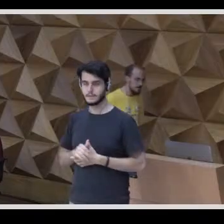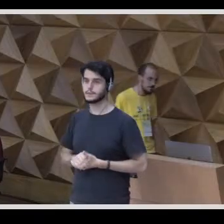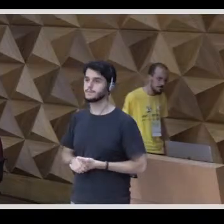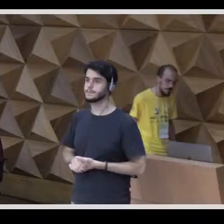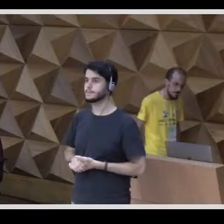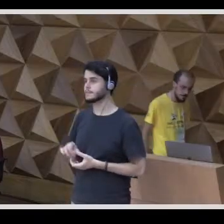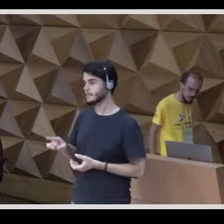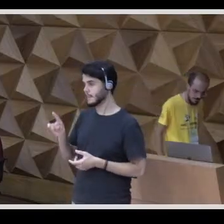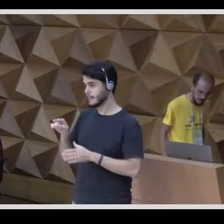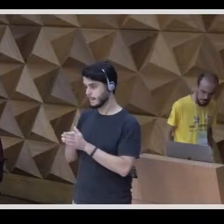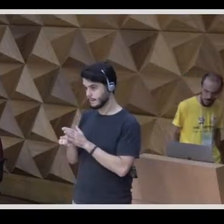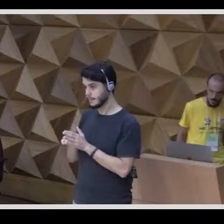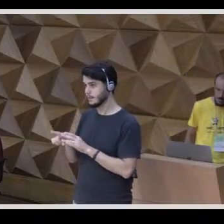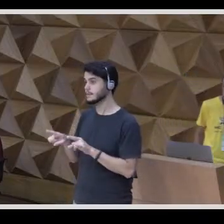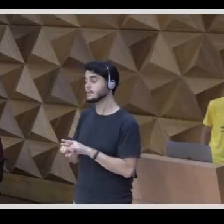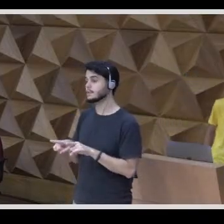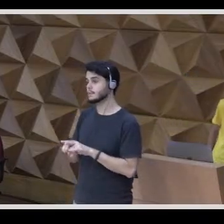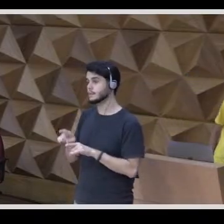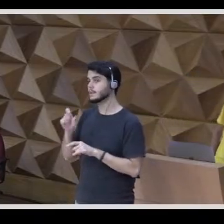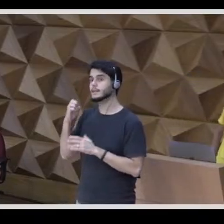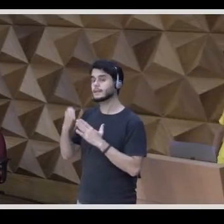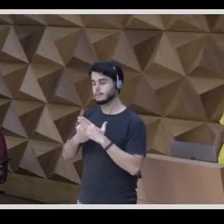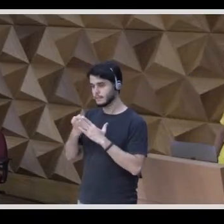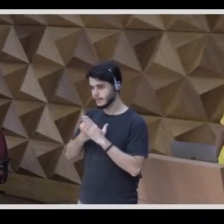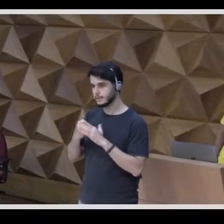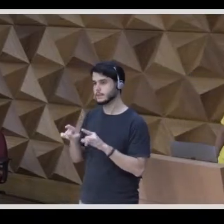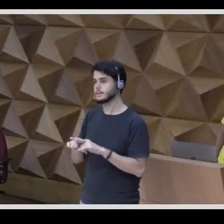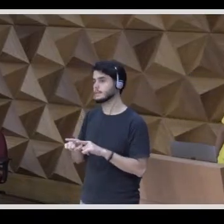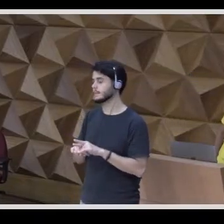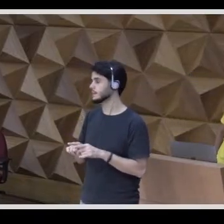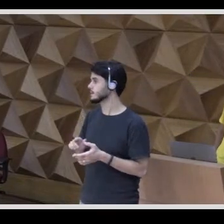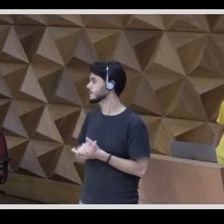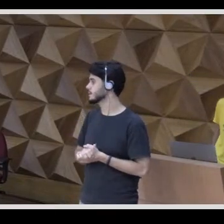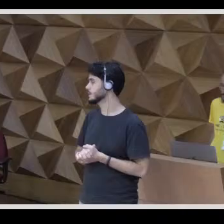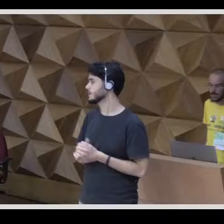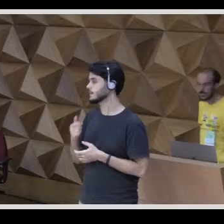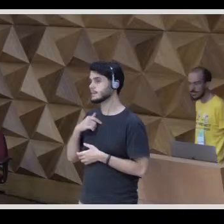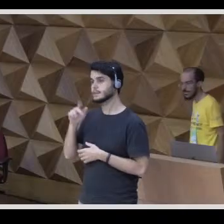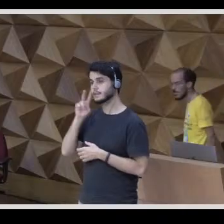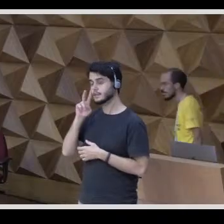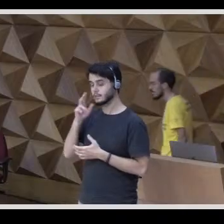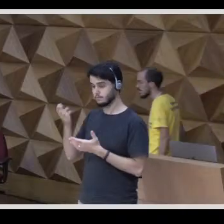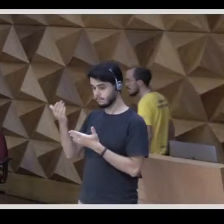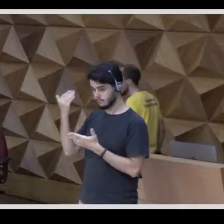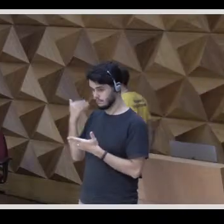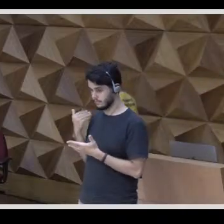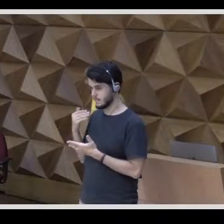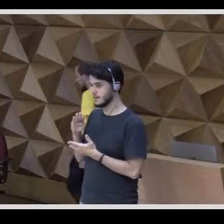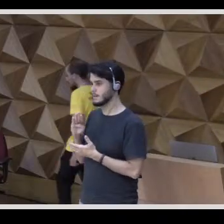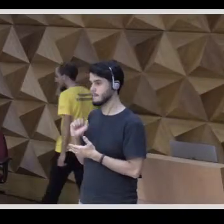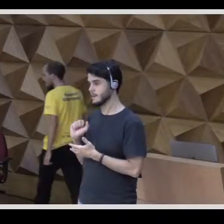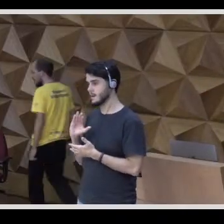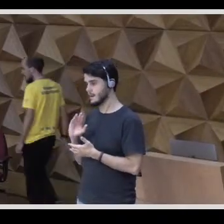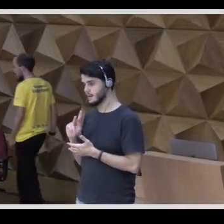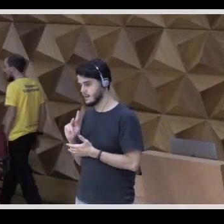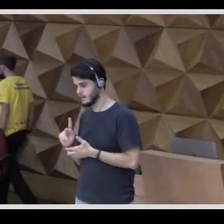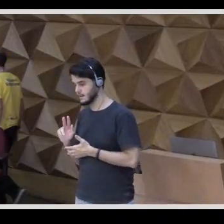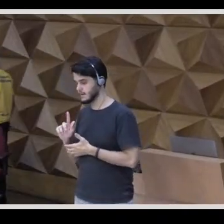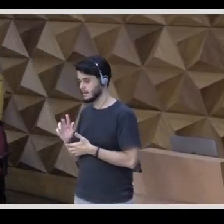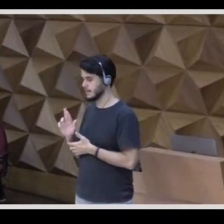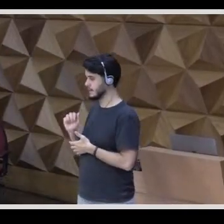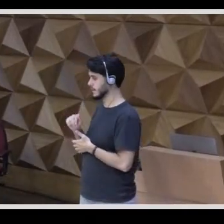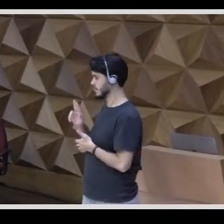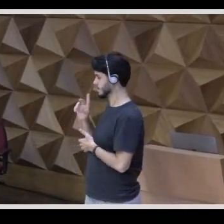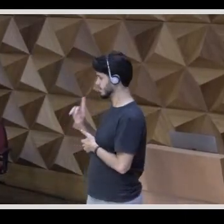Actually, my background is in finance tech. That's what I was doing before I went into academia. Back in the days when I was in the UK, I